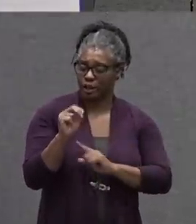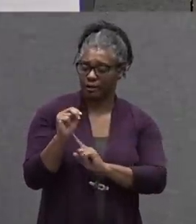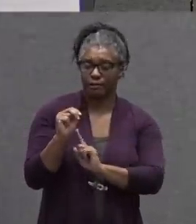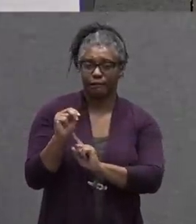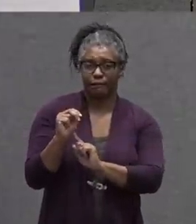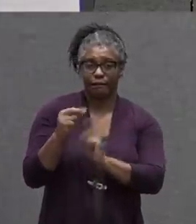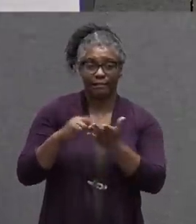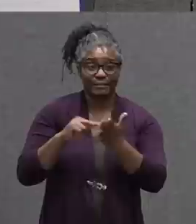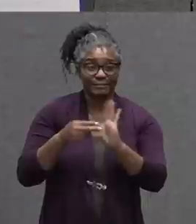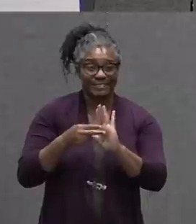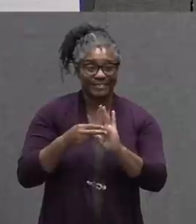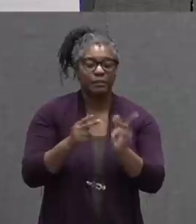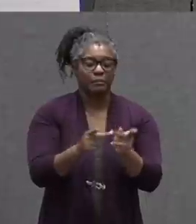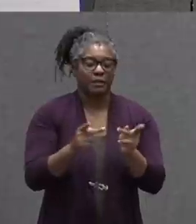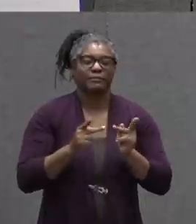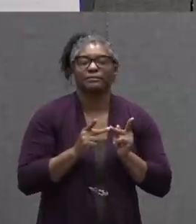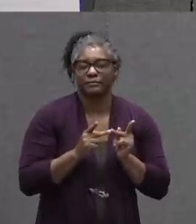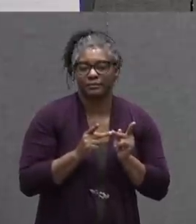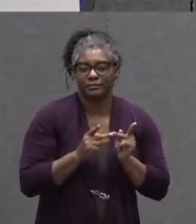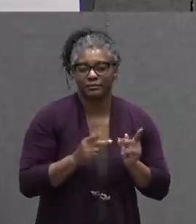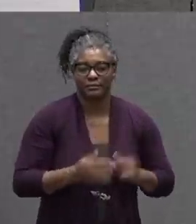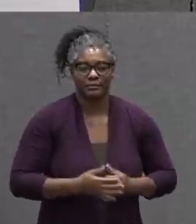I'll start over here.